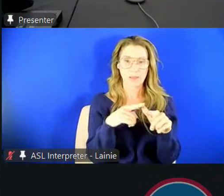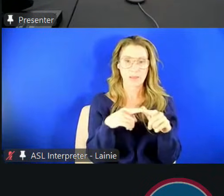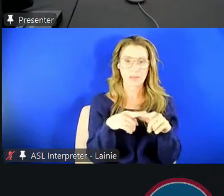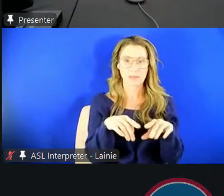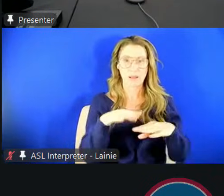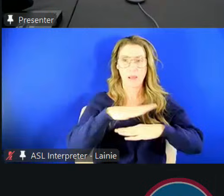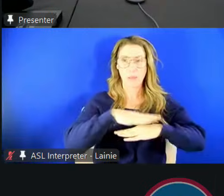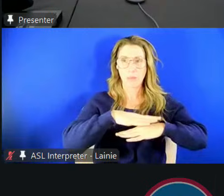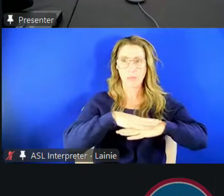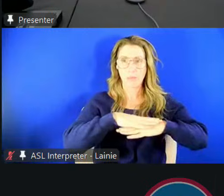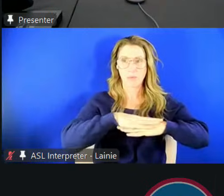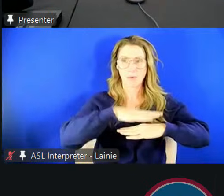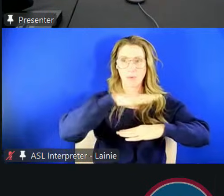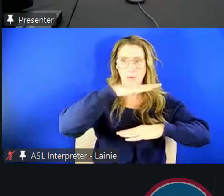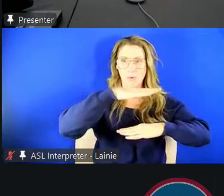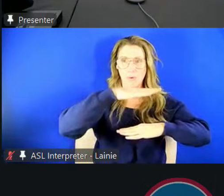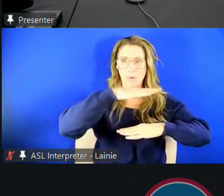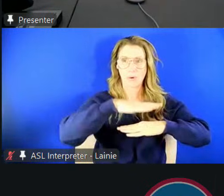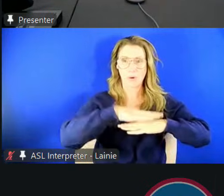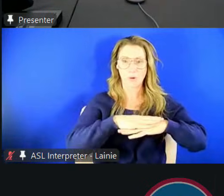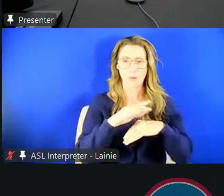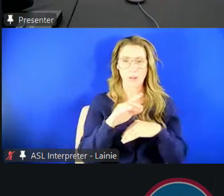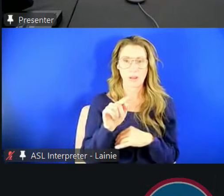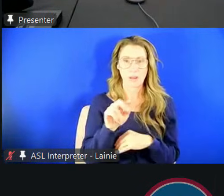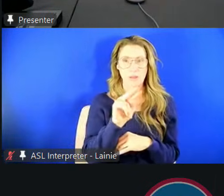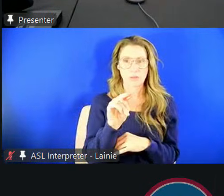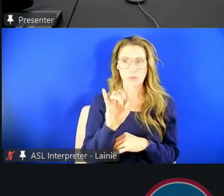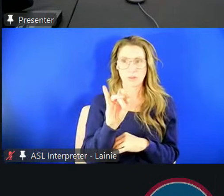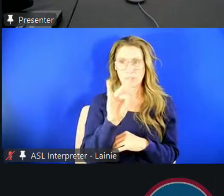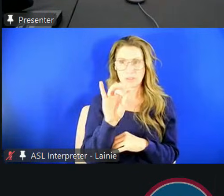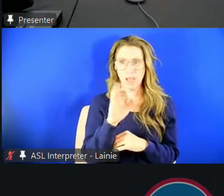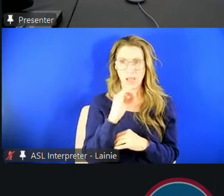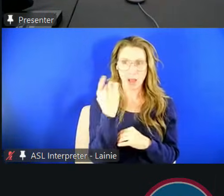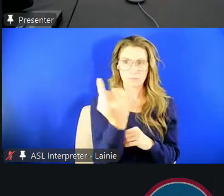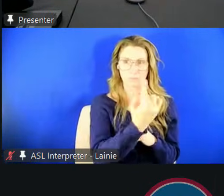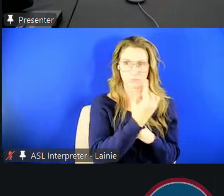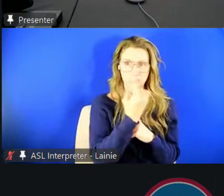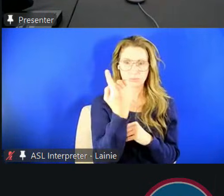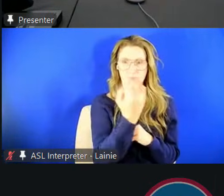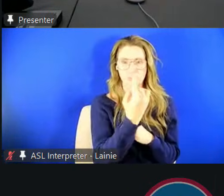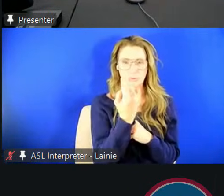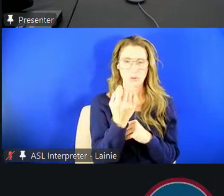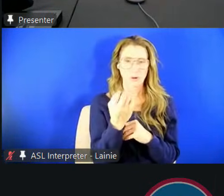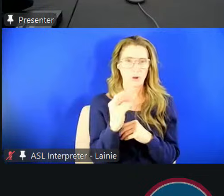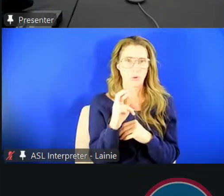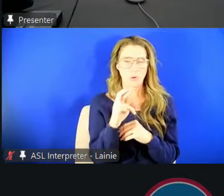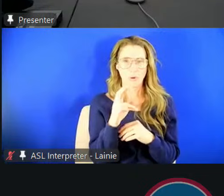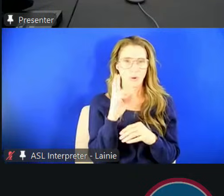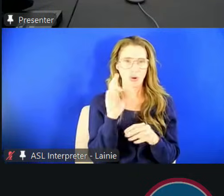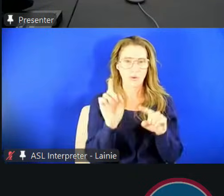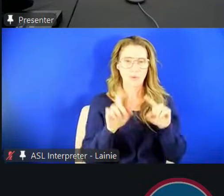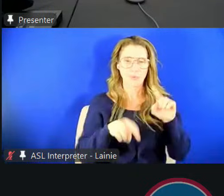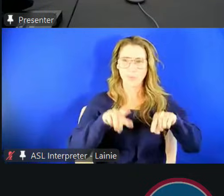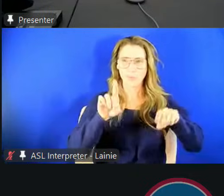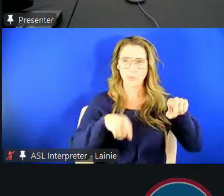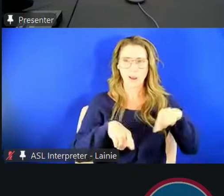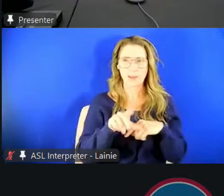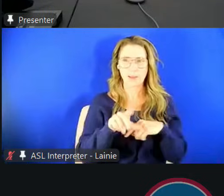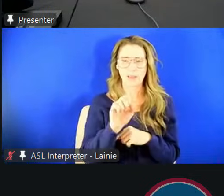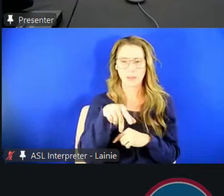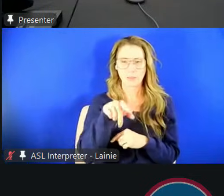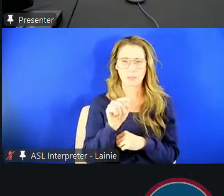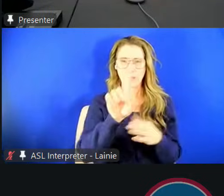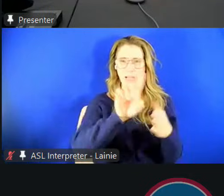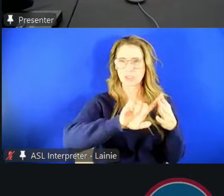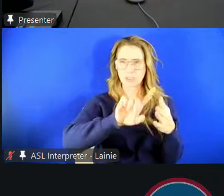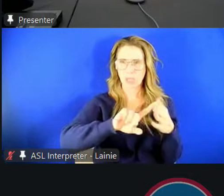to have turnstiles, or are there going to be random spot checks, on the bus? So, all of the logistics and questions